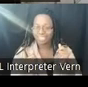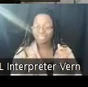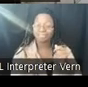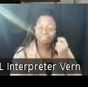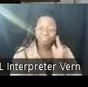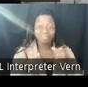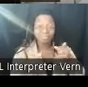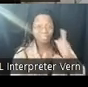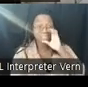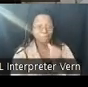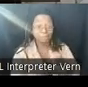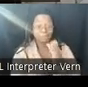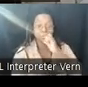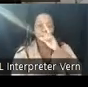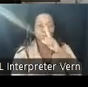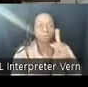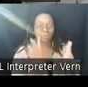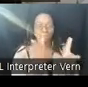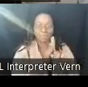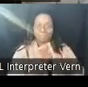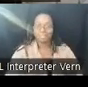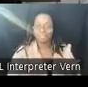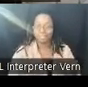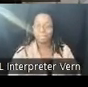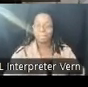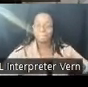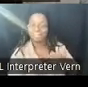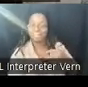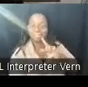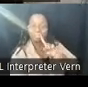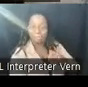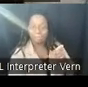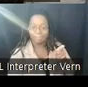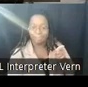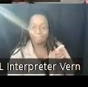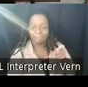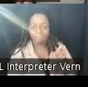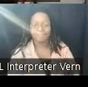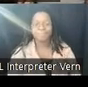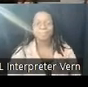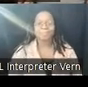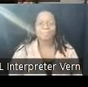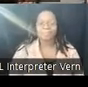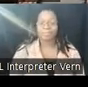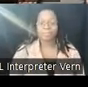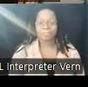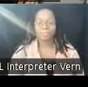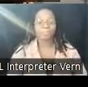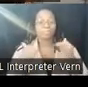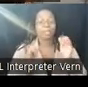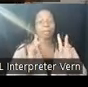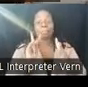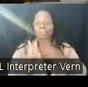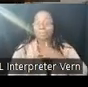rabbit or a duck. It's how we perceive that picture, is how we respond to it. When we see people showing up